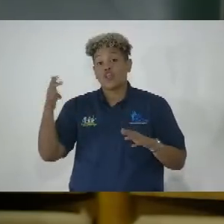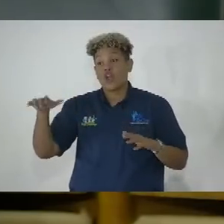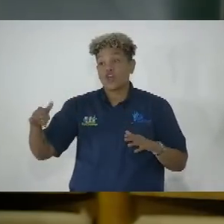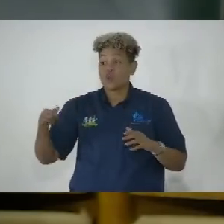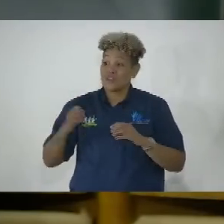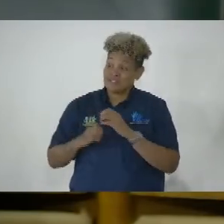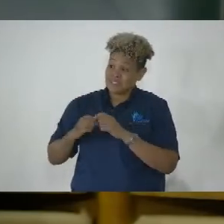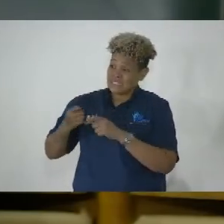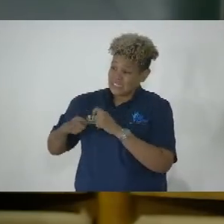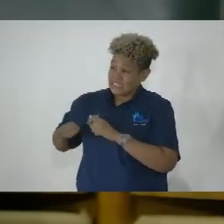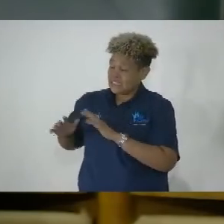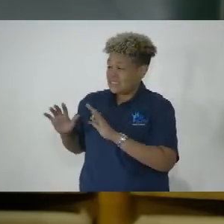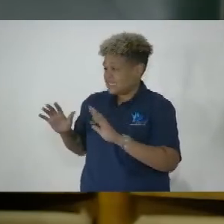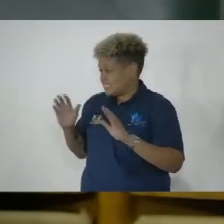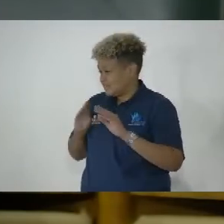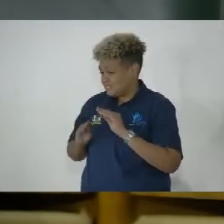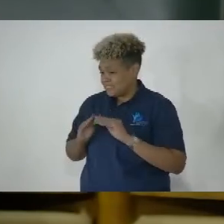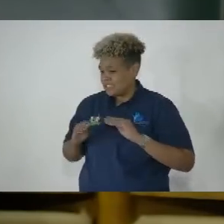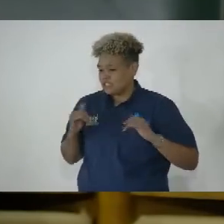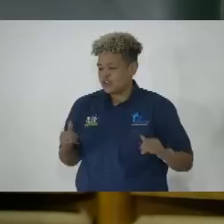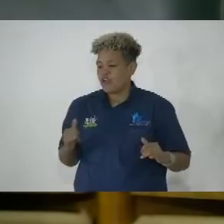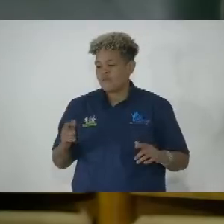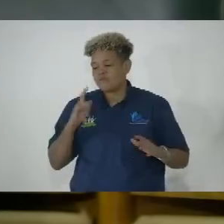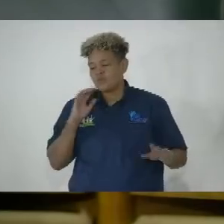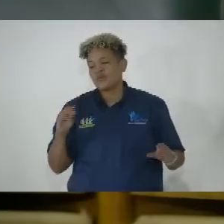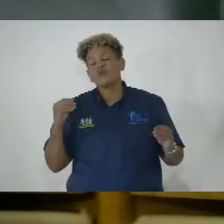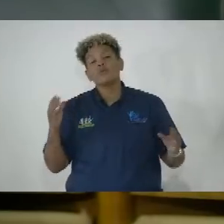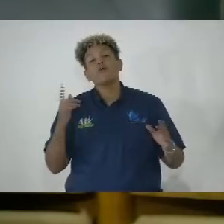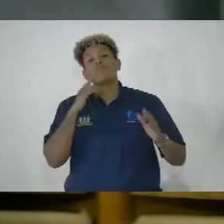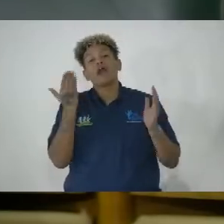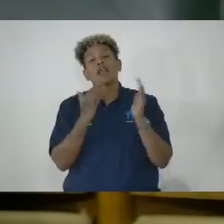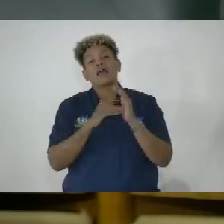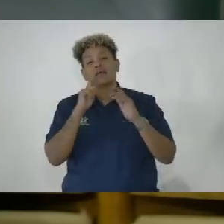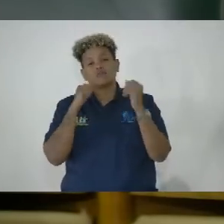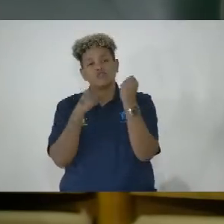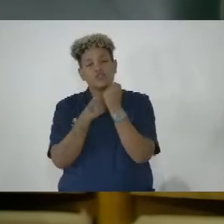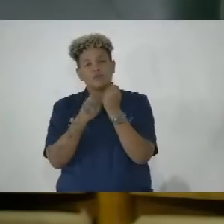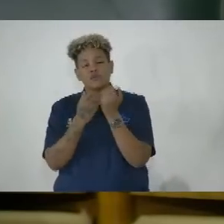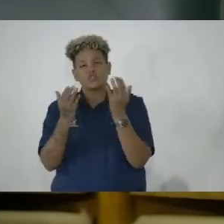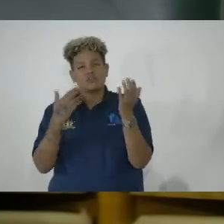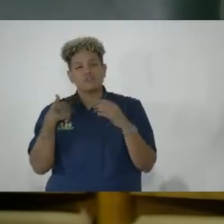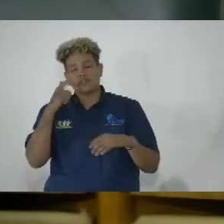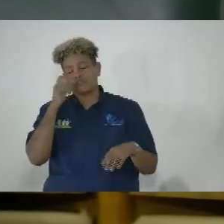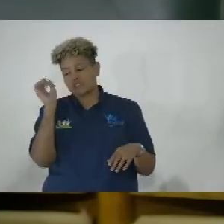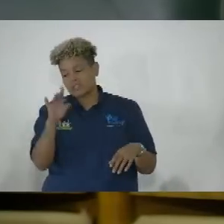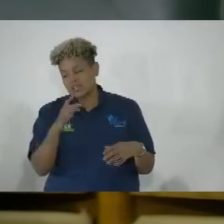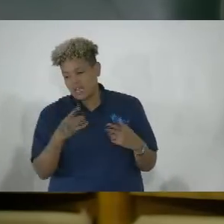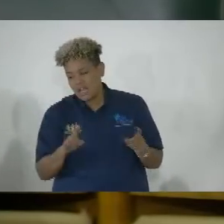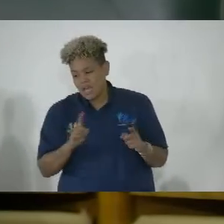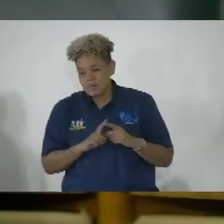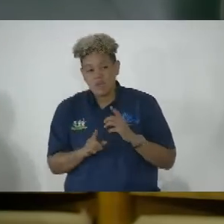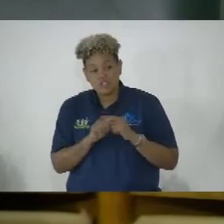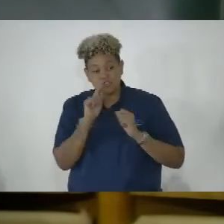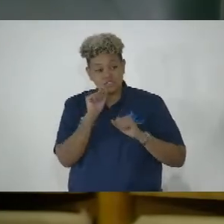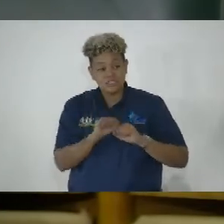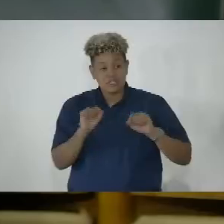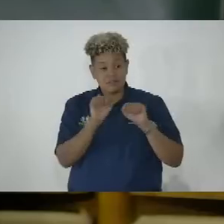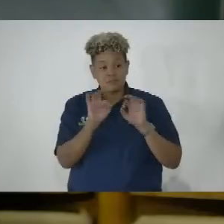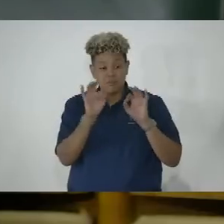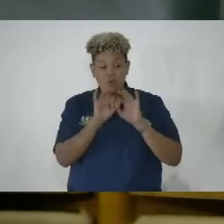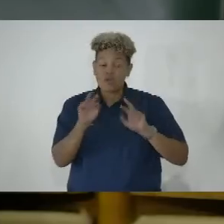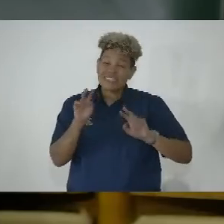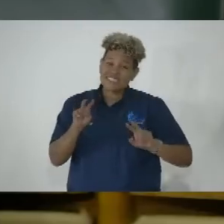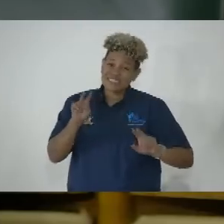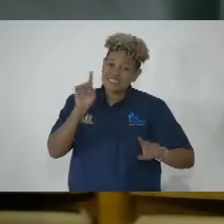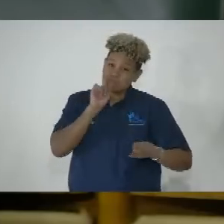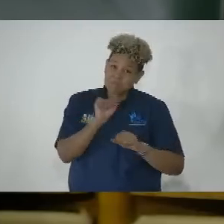renovated and fitted to provide, again, for the services which I have just given. But it's really important that,